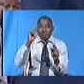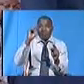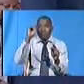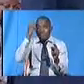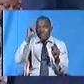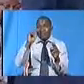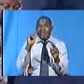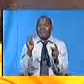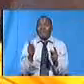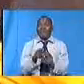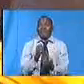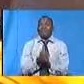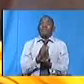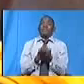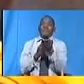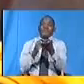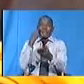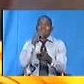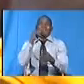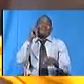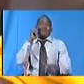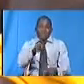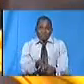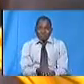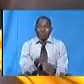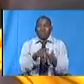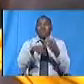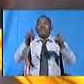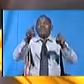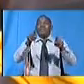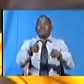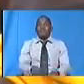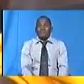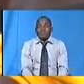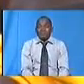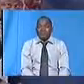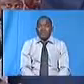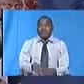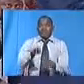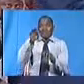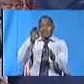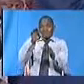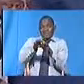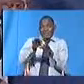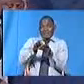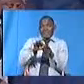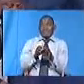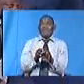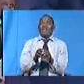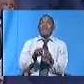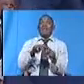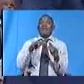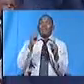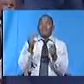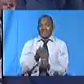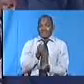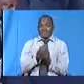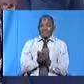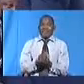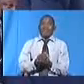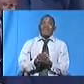of the petitioners. What is the effect of the polling agent's signature against those results?